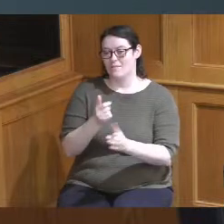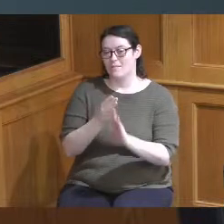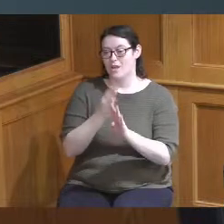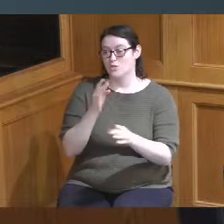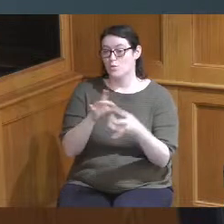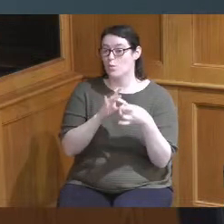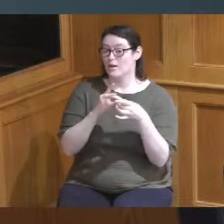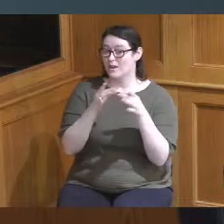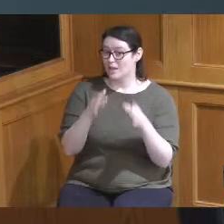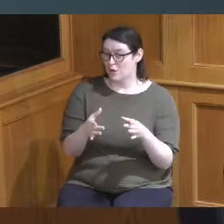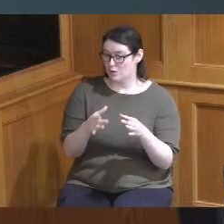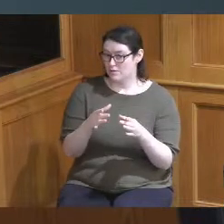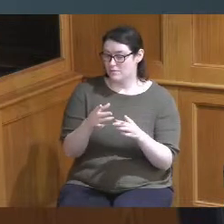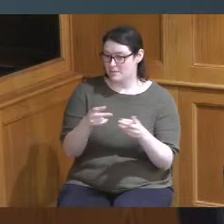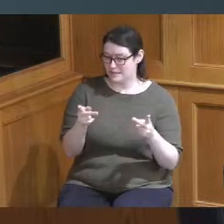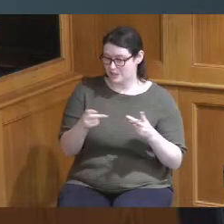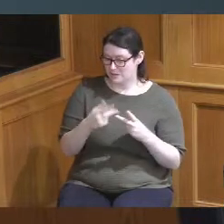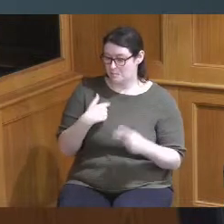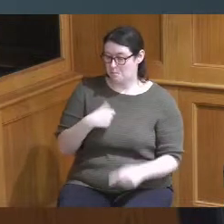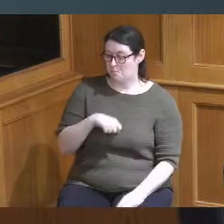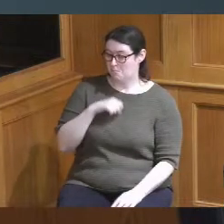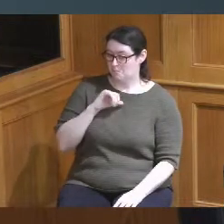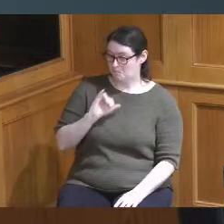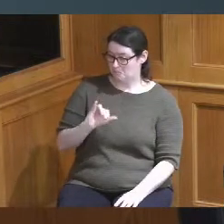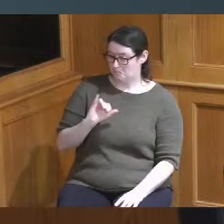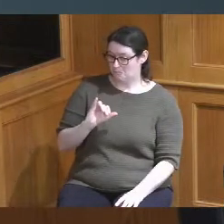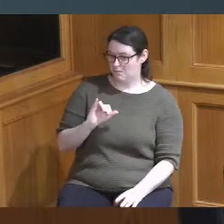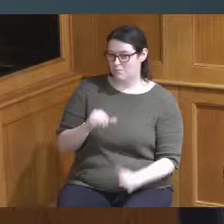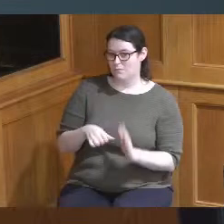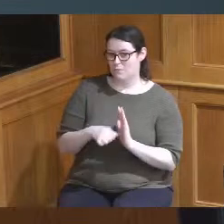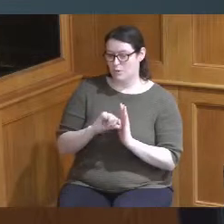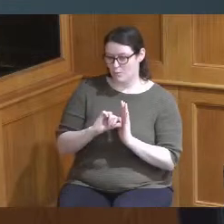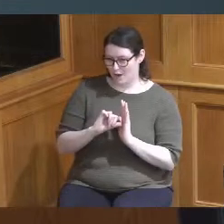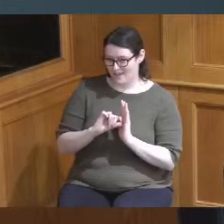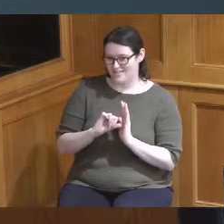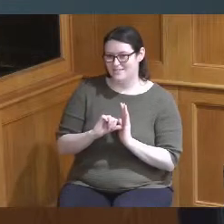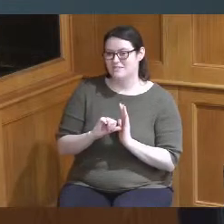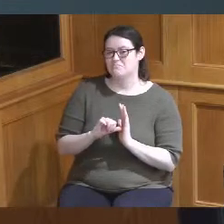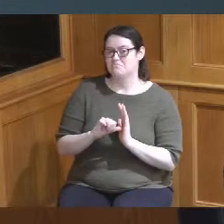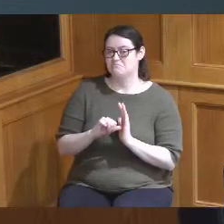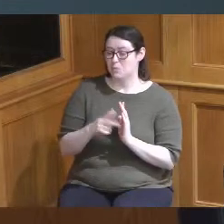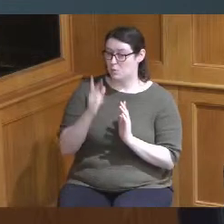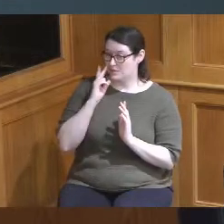I was very impressed. So I'm looking forward to hearing how that turns out.